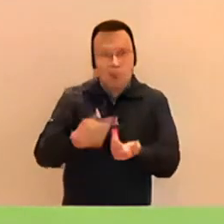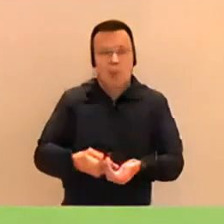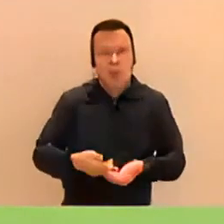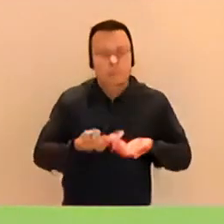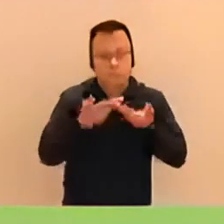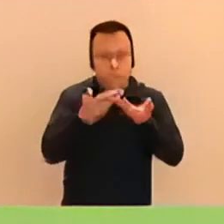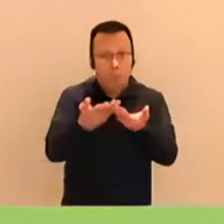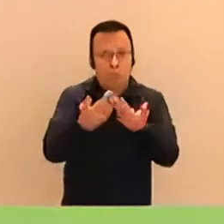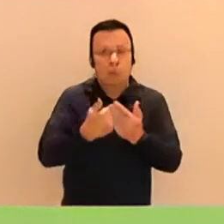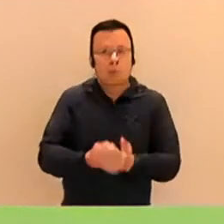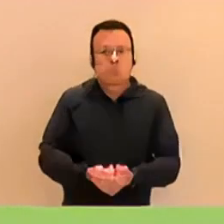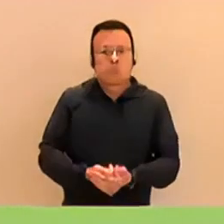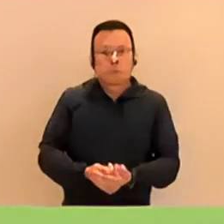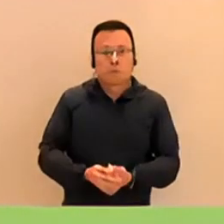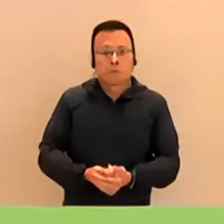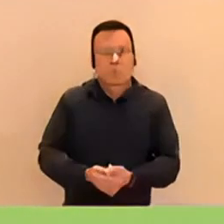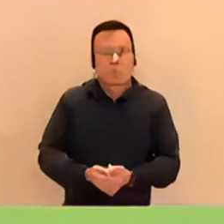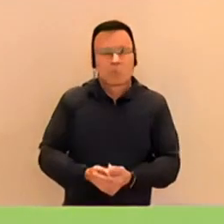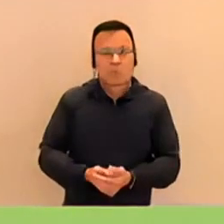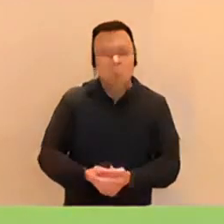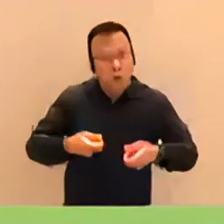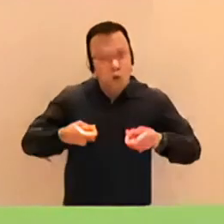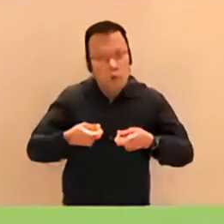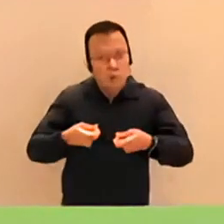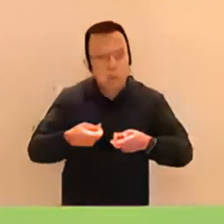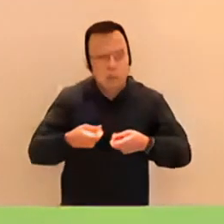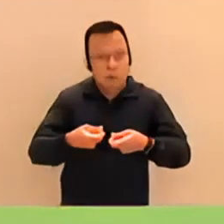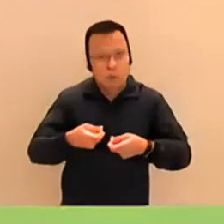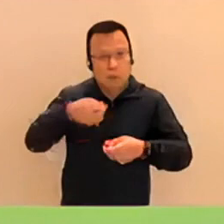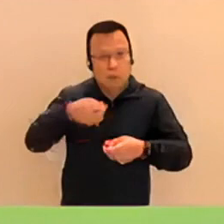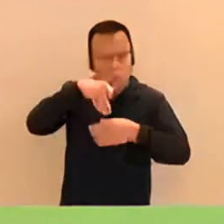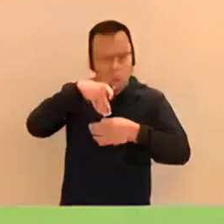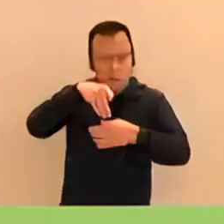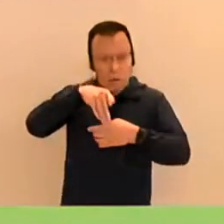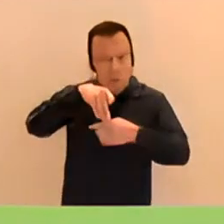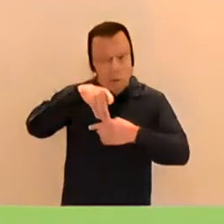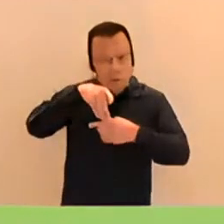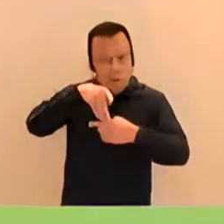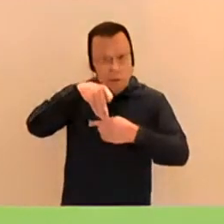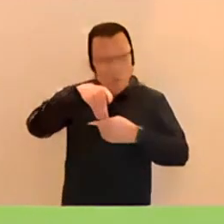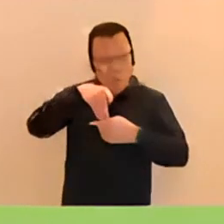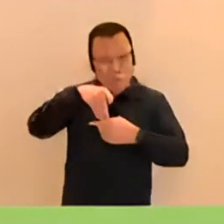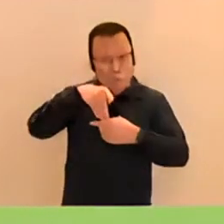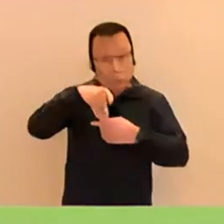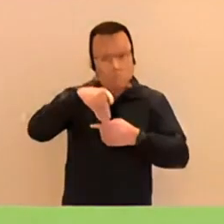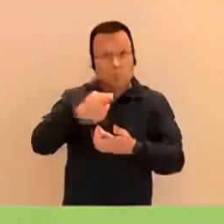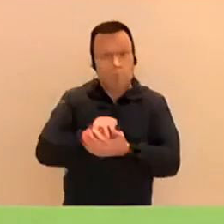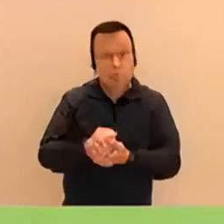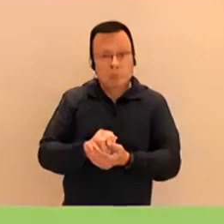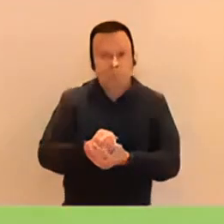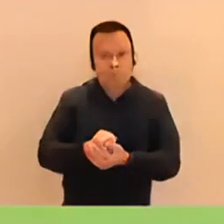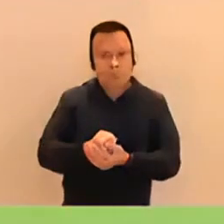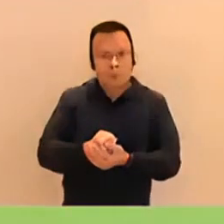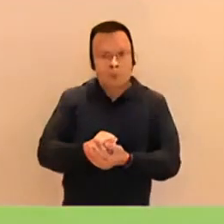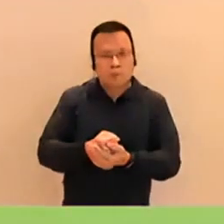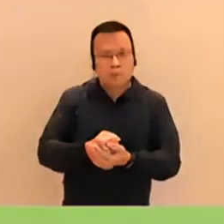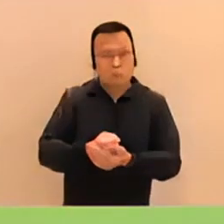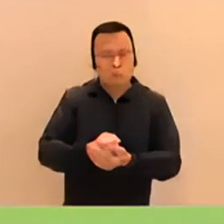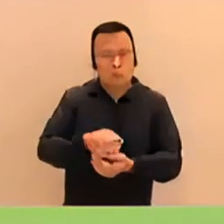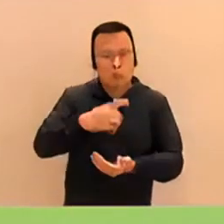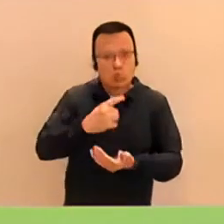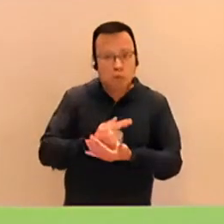Shenzhen's core metropolitan core and IT base, it can deepen